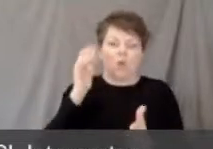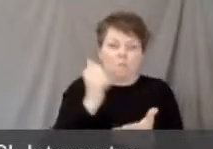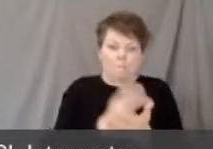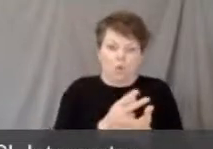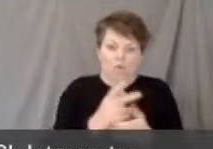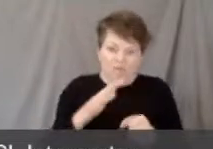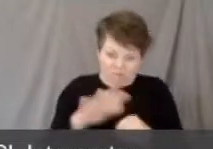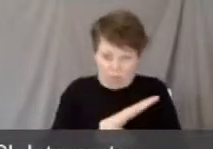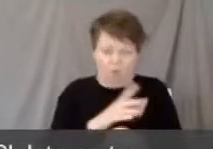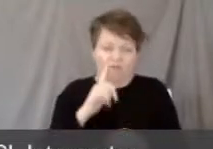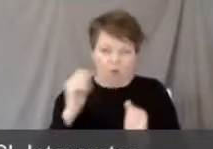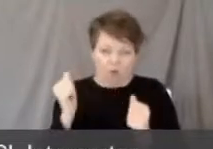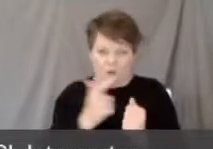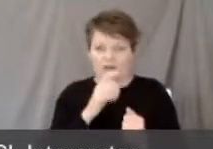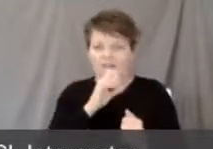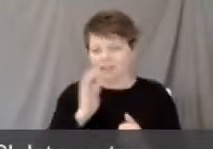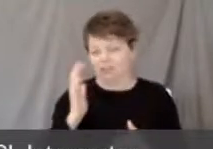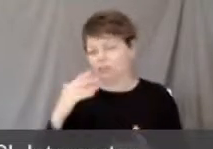time.